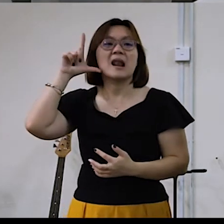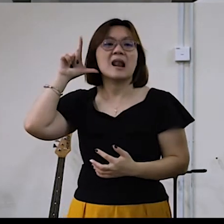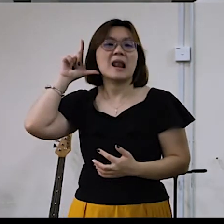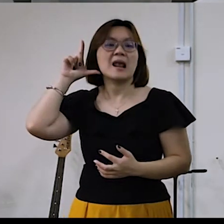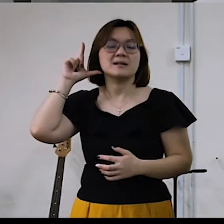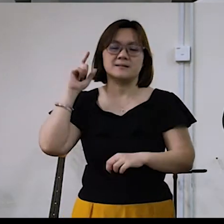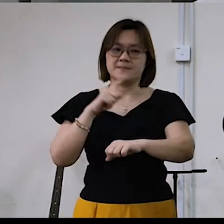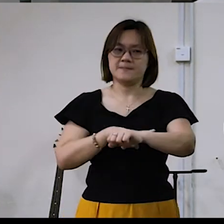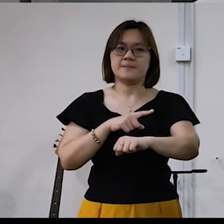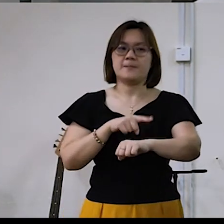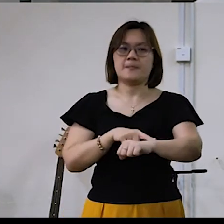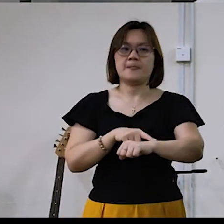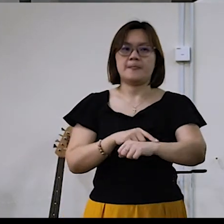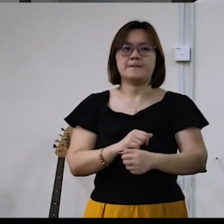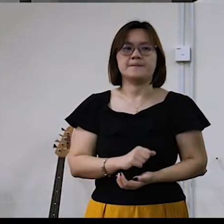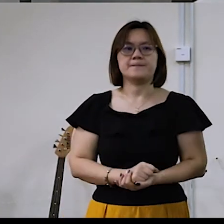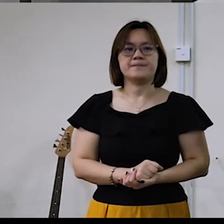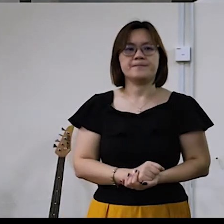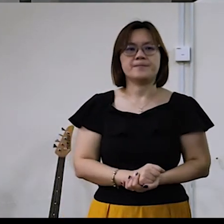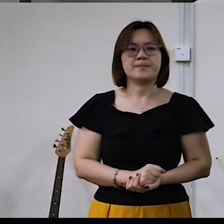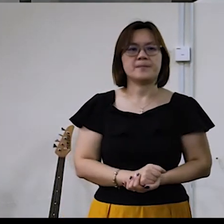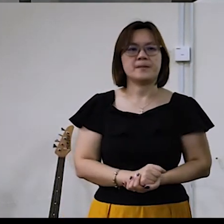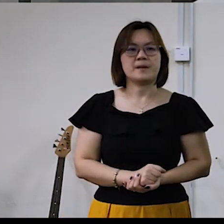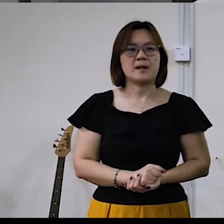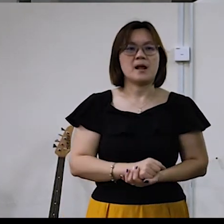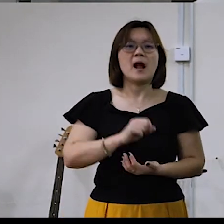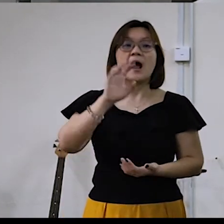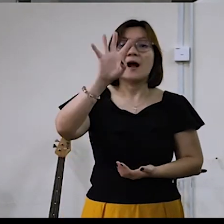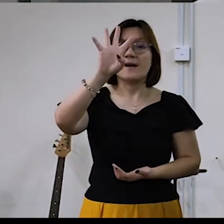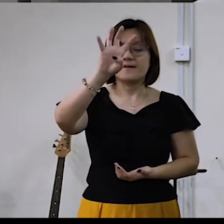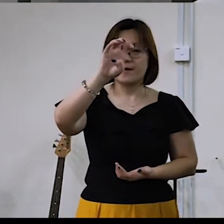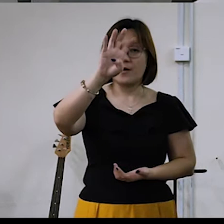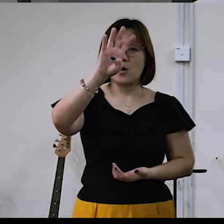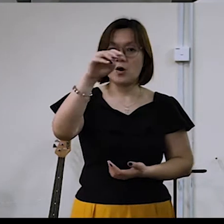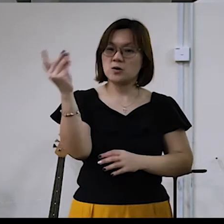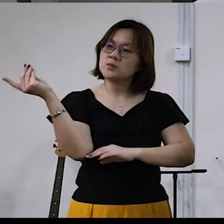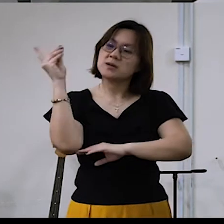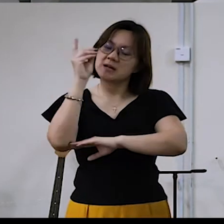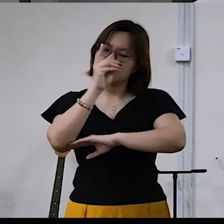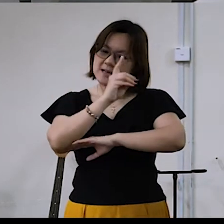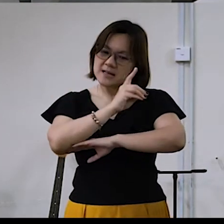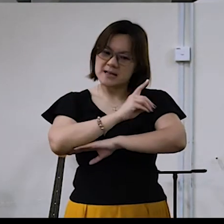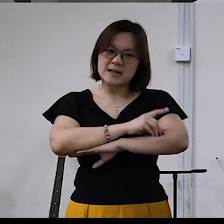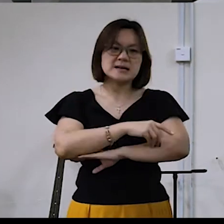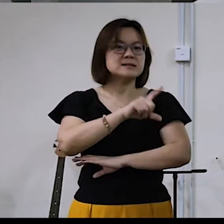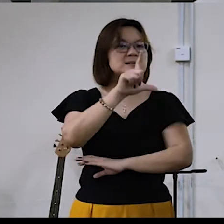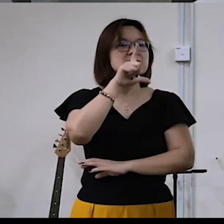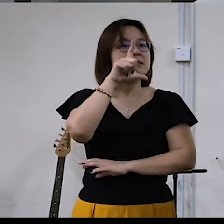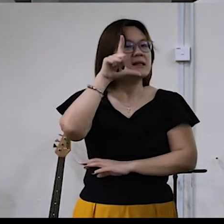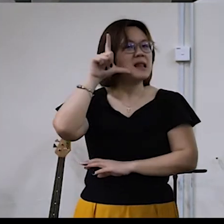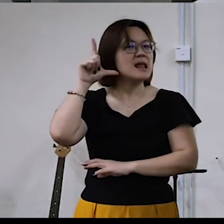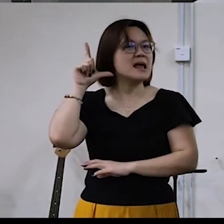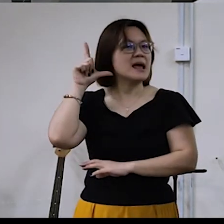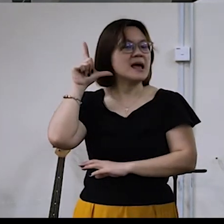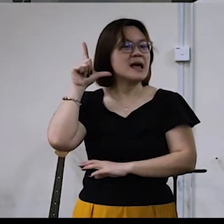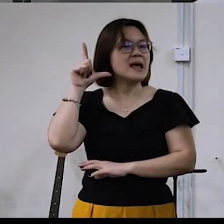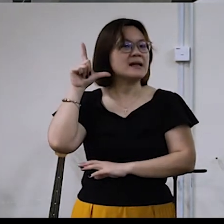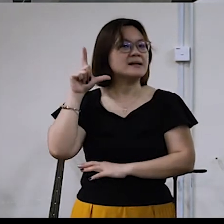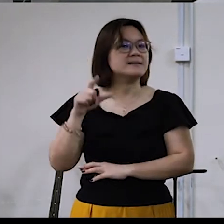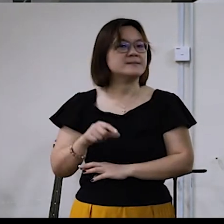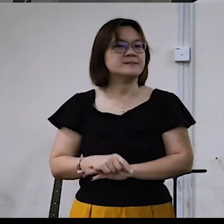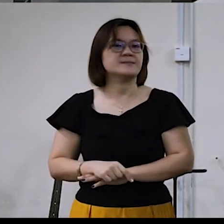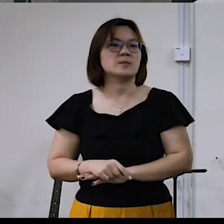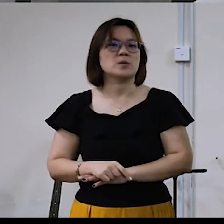Jesus suffered. The Lenten season, the 40 days, is not a joyful season. It's like you begin to fast, you make